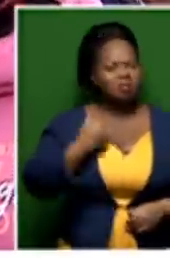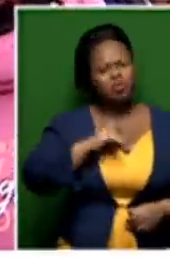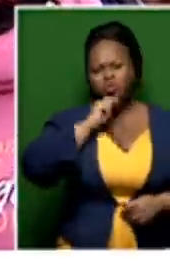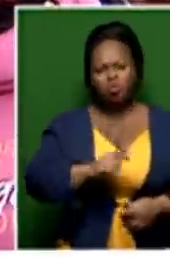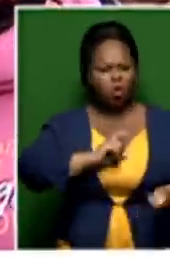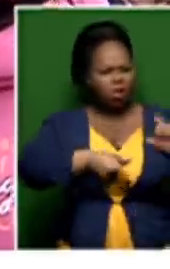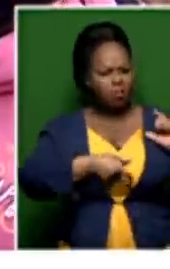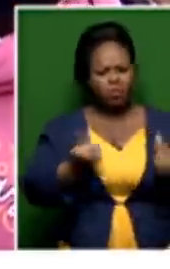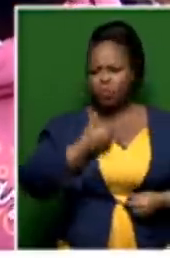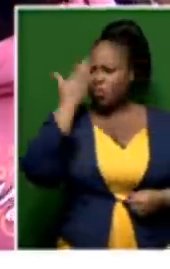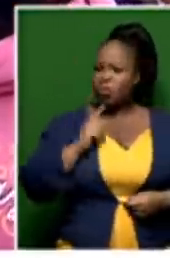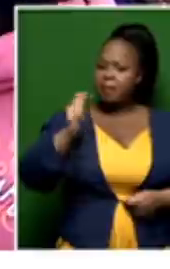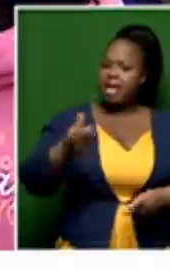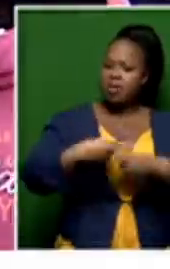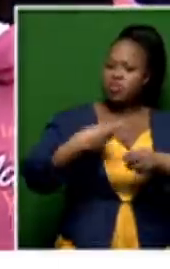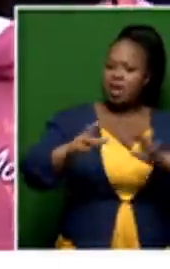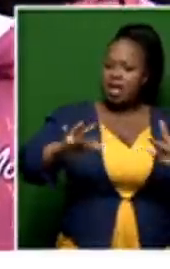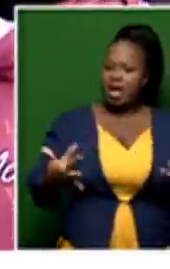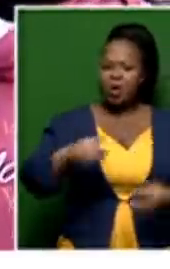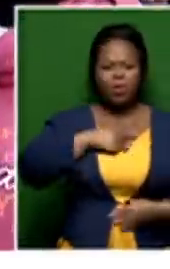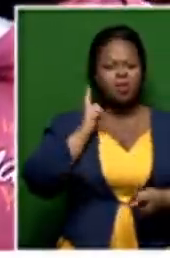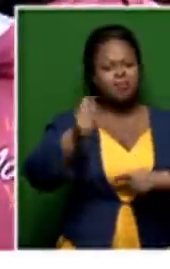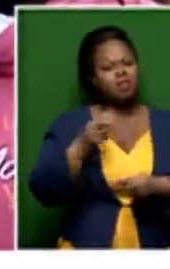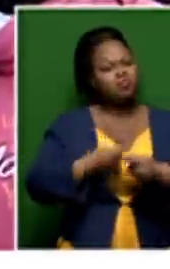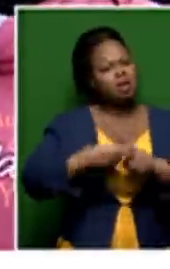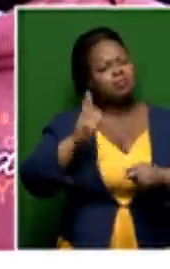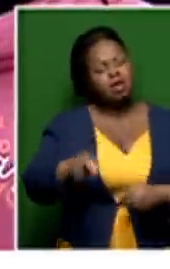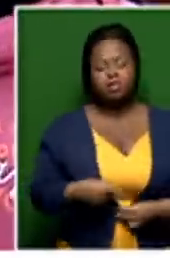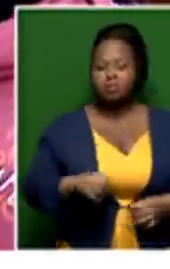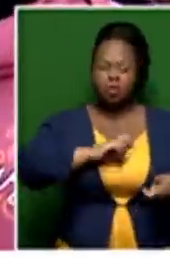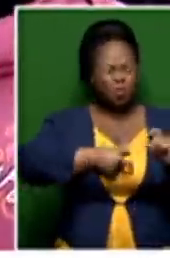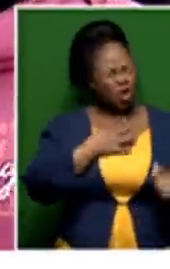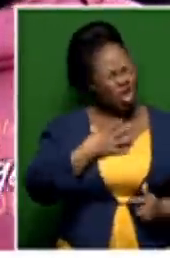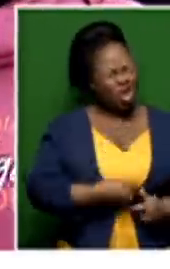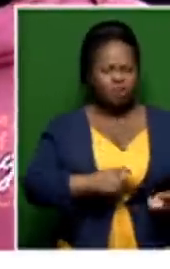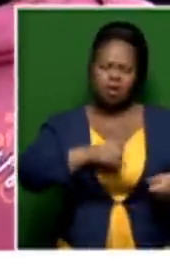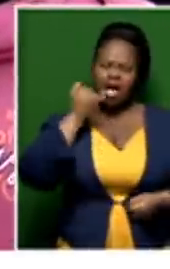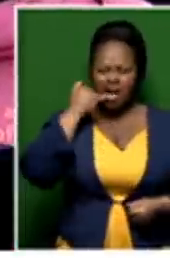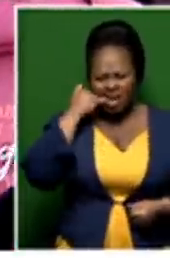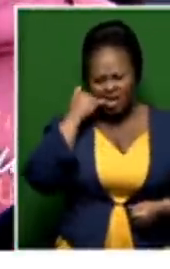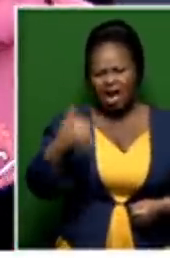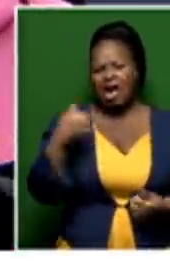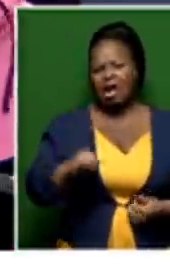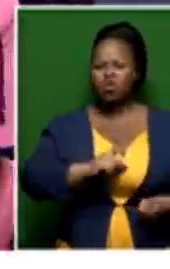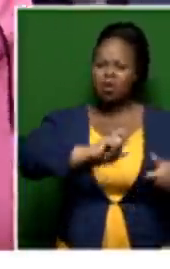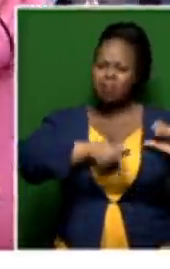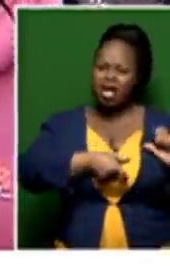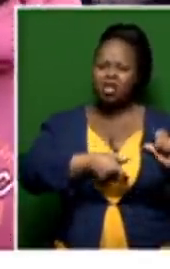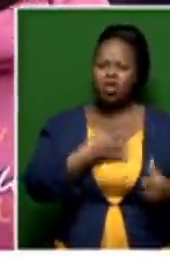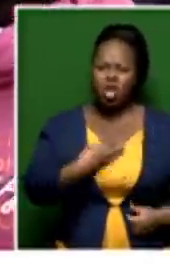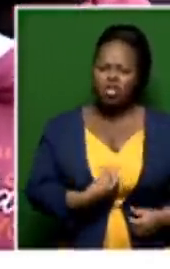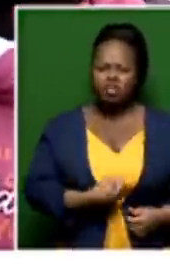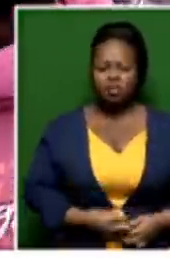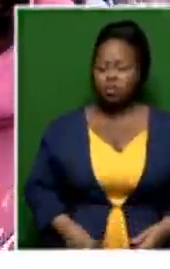zethu asazi nama rent ukuthi siwabhadala ngani ngoba siya renta inhliziyo zethu zibhlungu kakhulu omunye baba